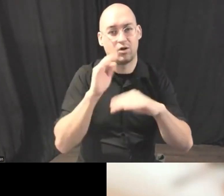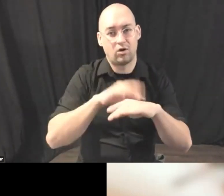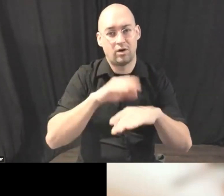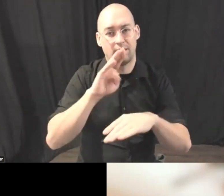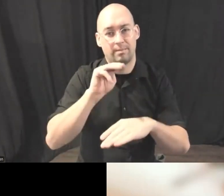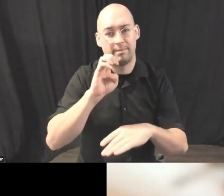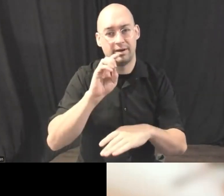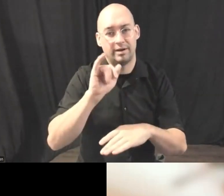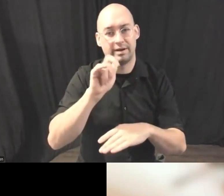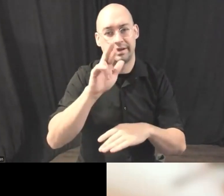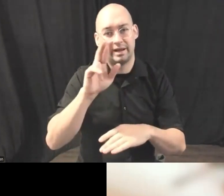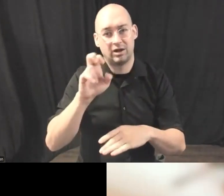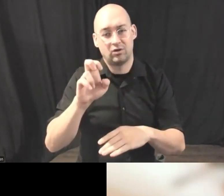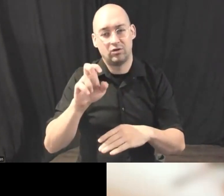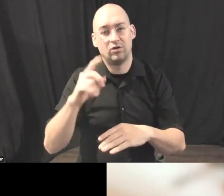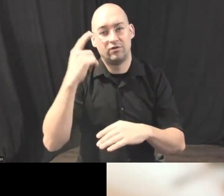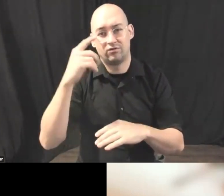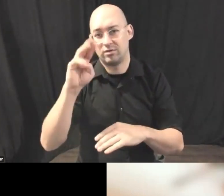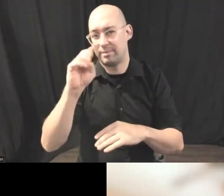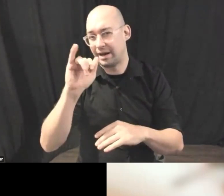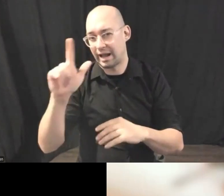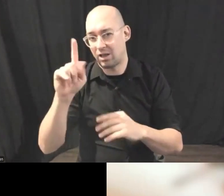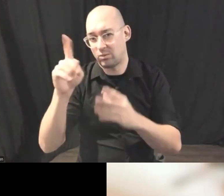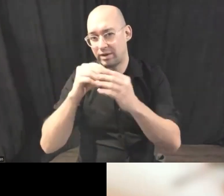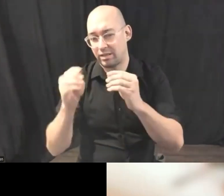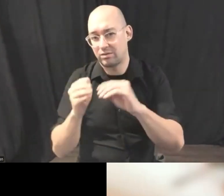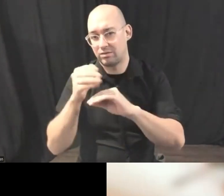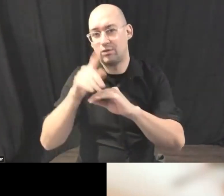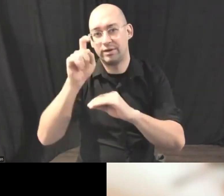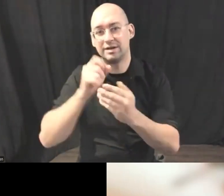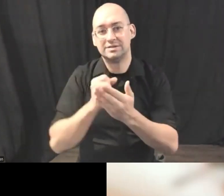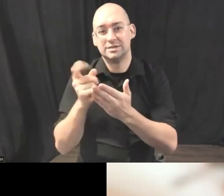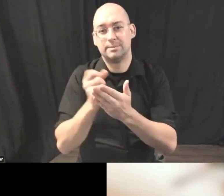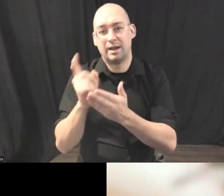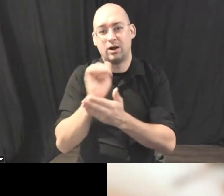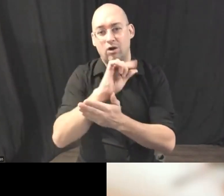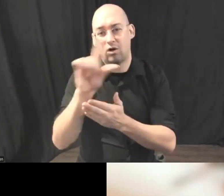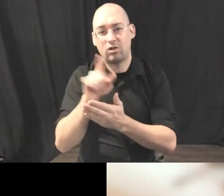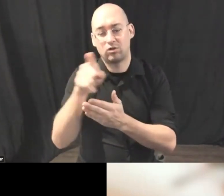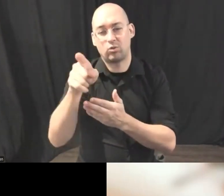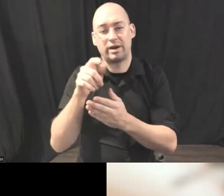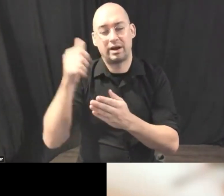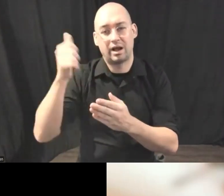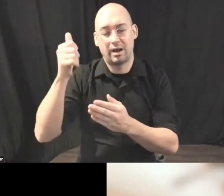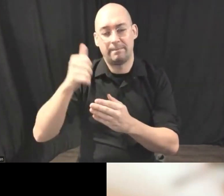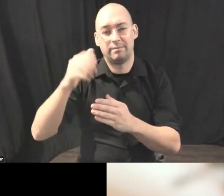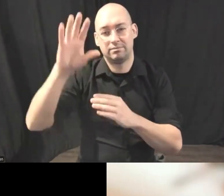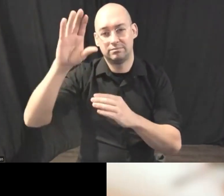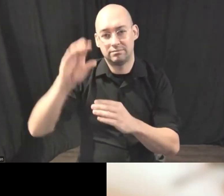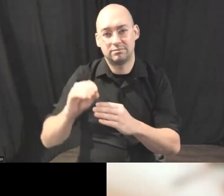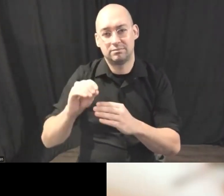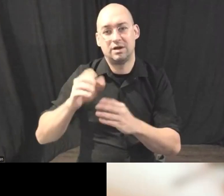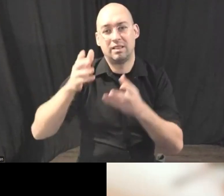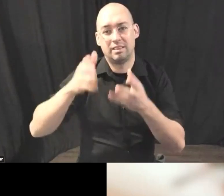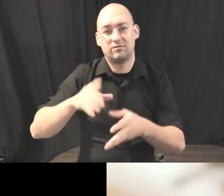for Medi-Cal, you have to spend down all of your income on healthcare services, and you're left to live on